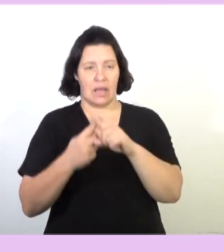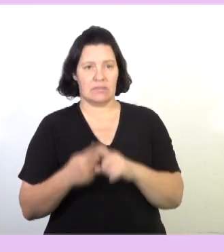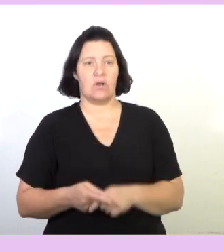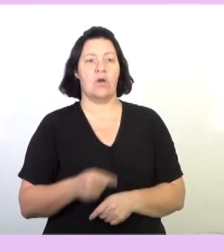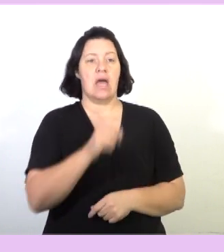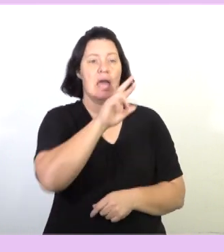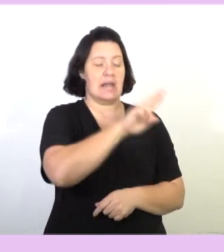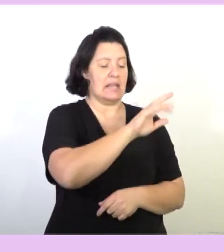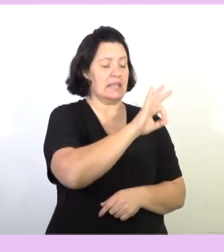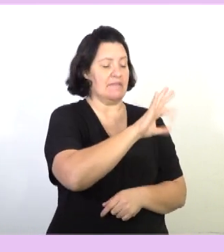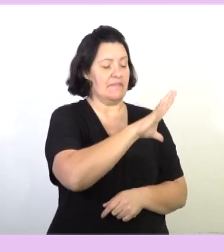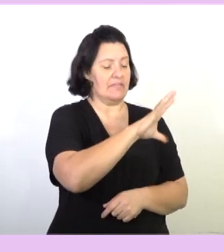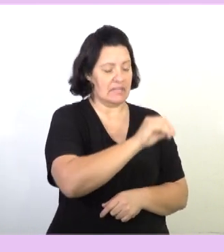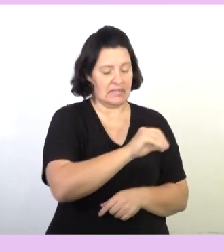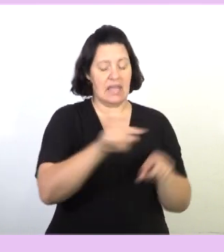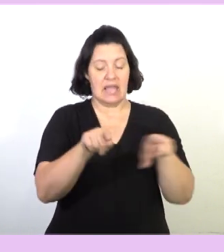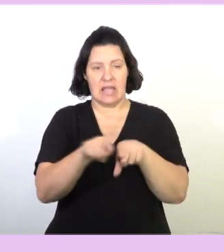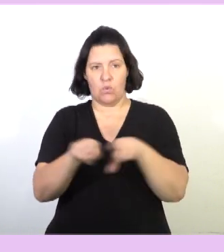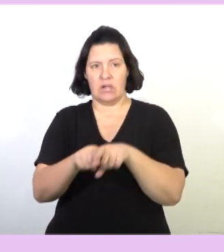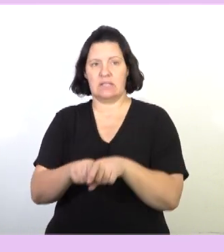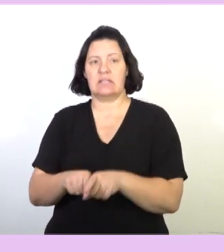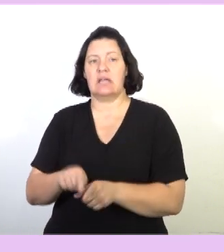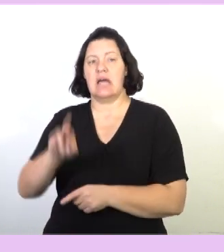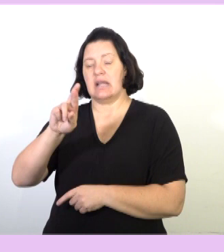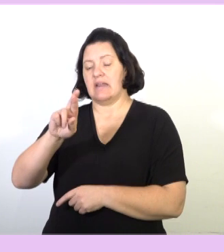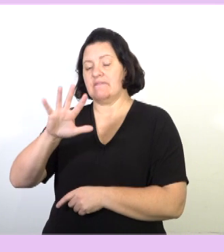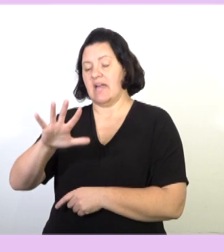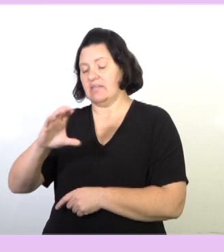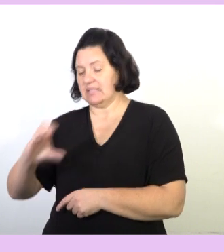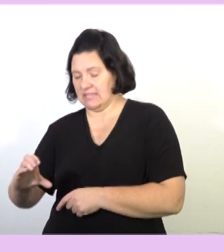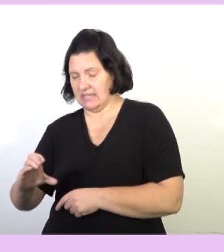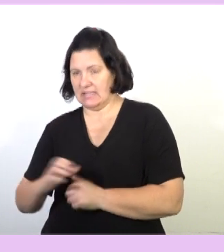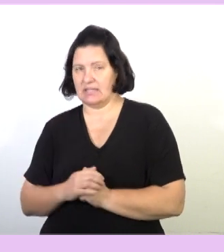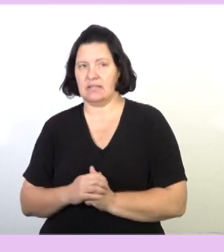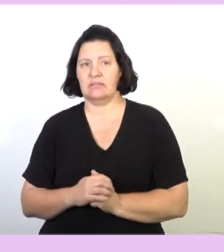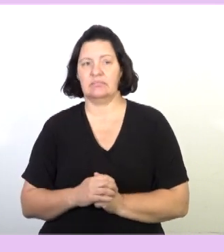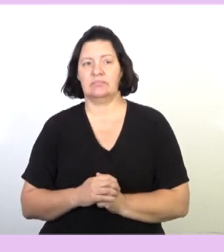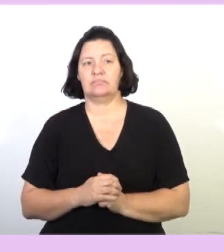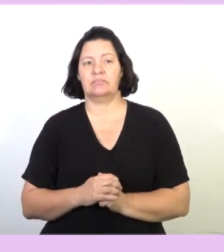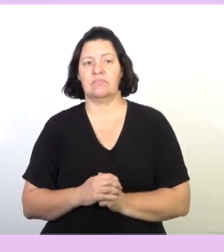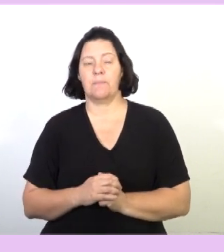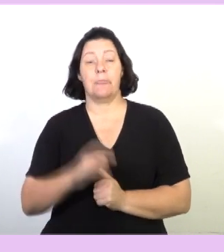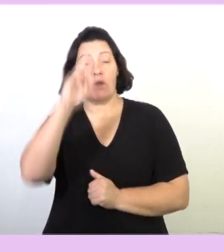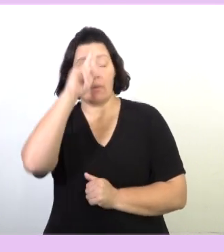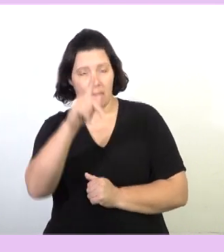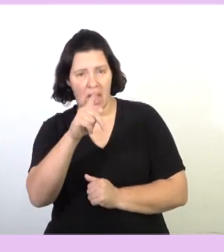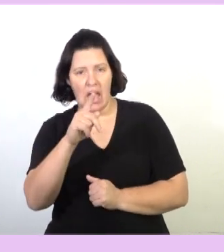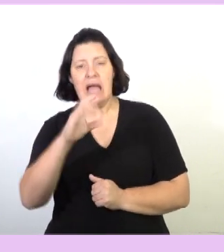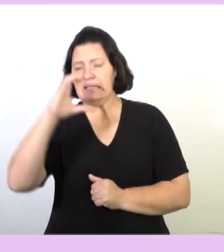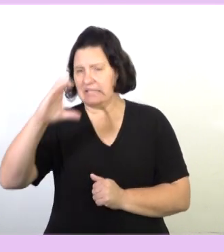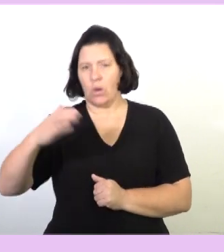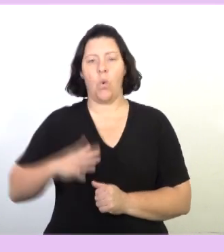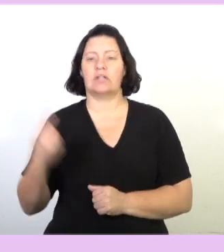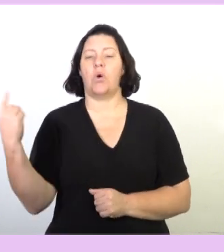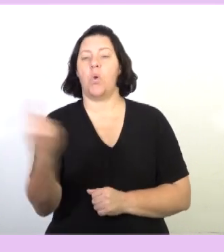get 5 rand C, and then this one, we bring it down, we have 350. Remember, we need